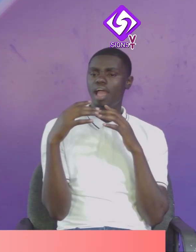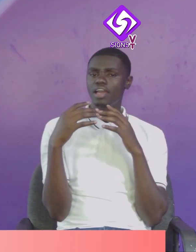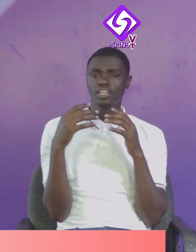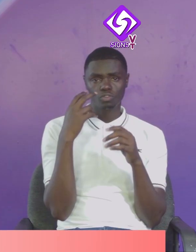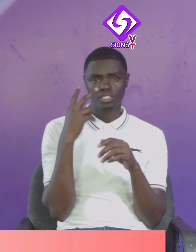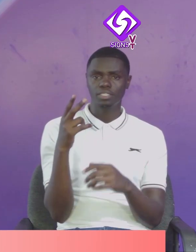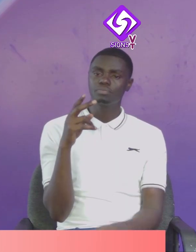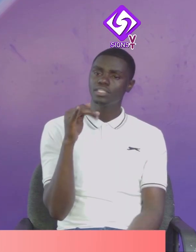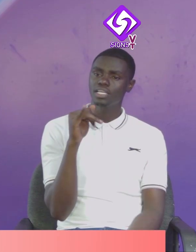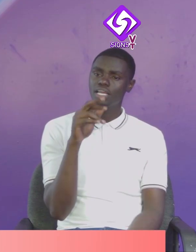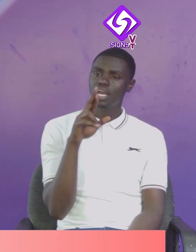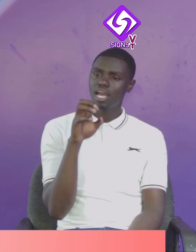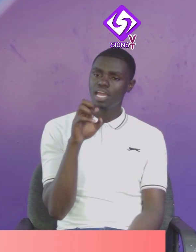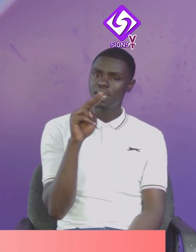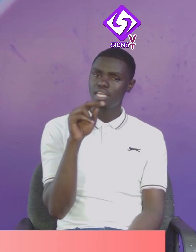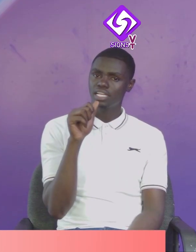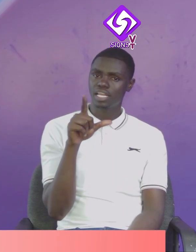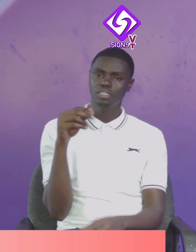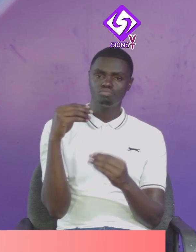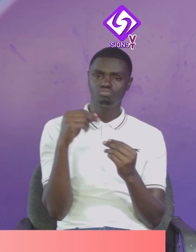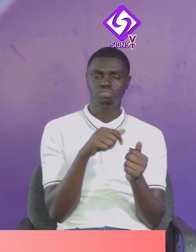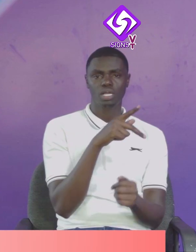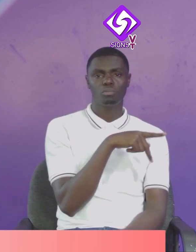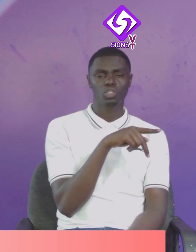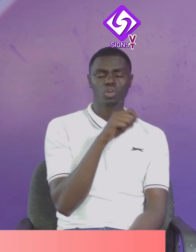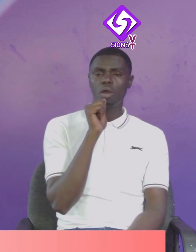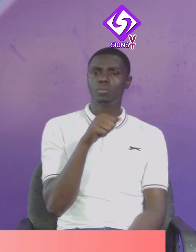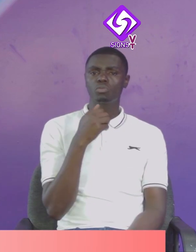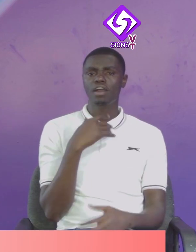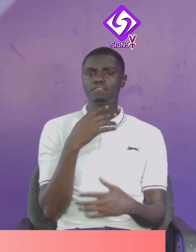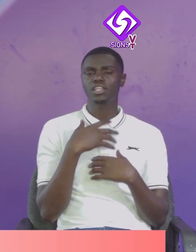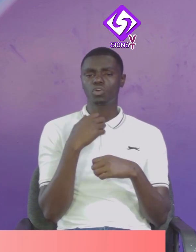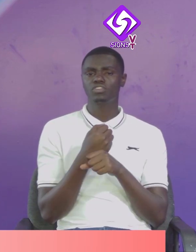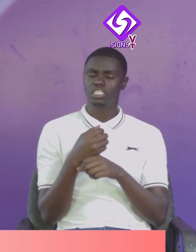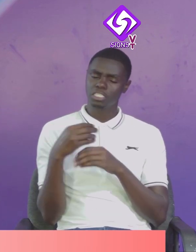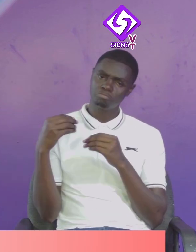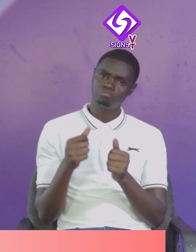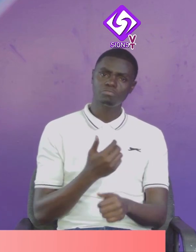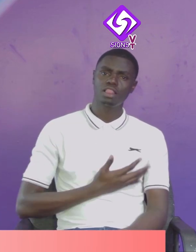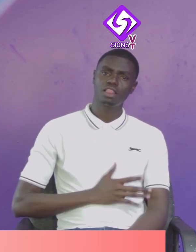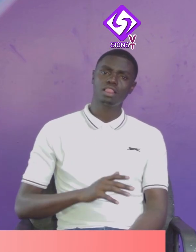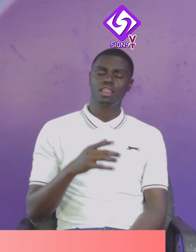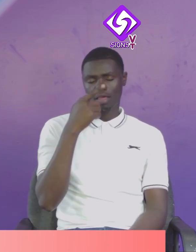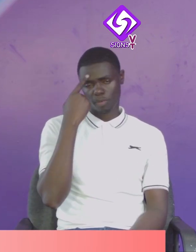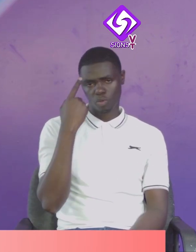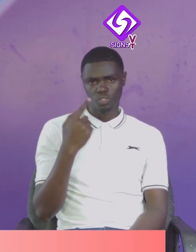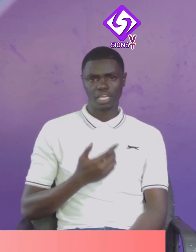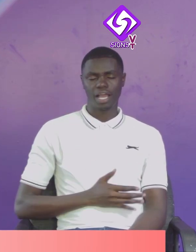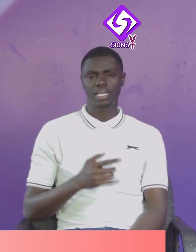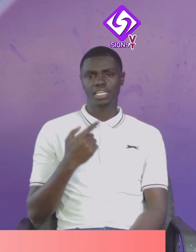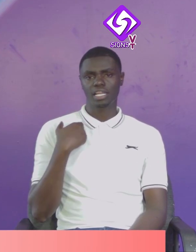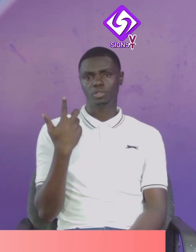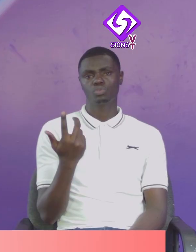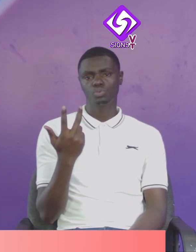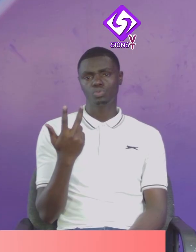up and have that confidence and beat Hungary? Hungary, who are in the second place with 8 points. And in the past